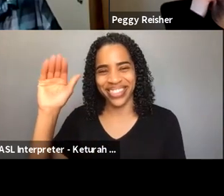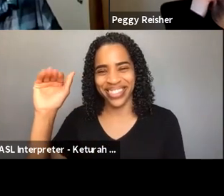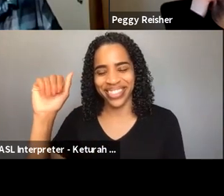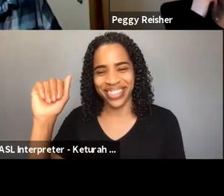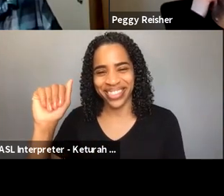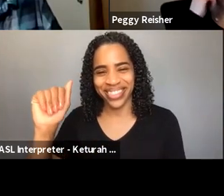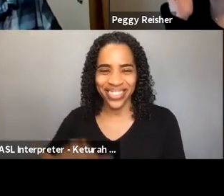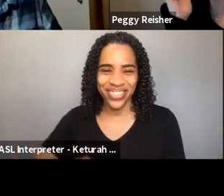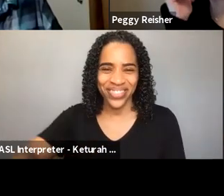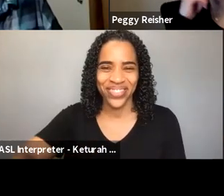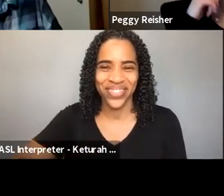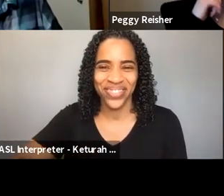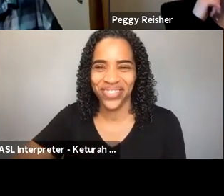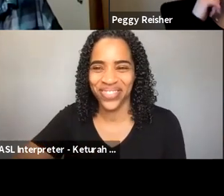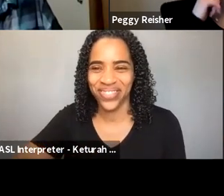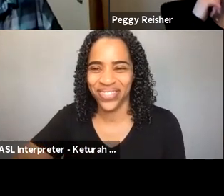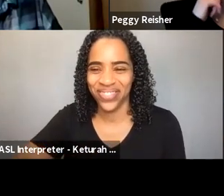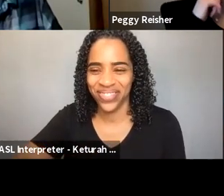Bye-bye.